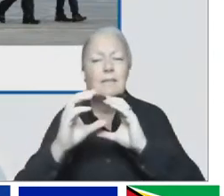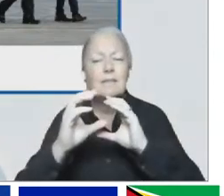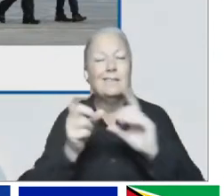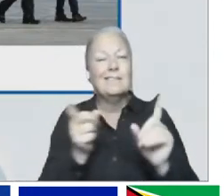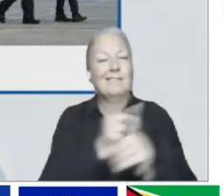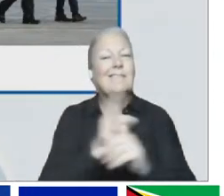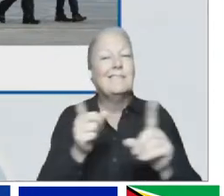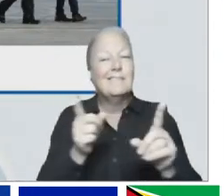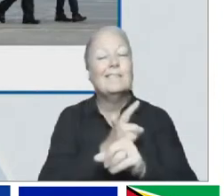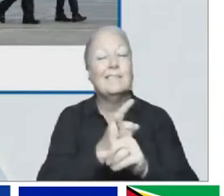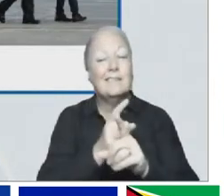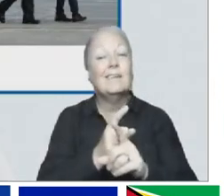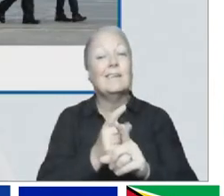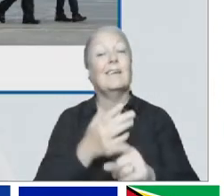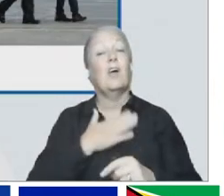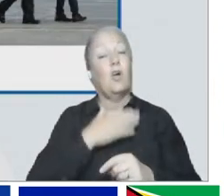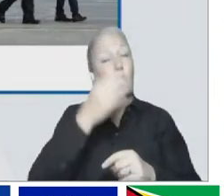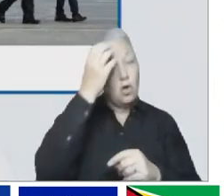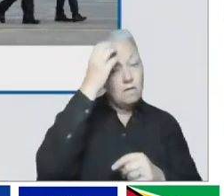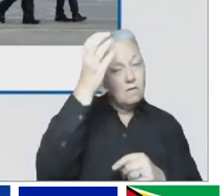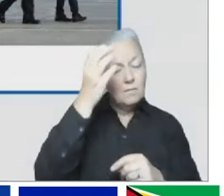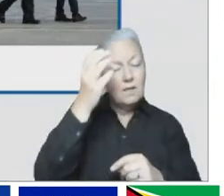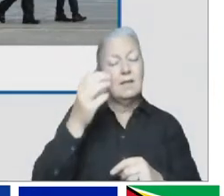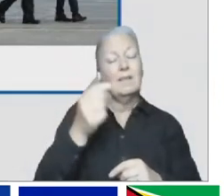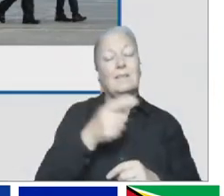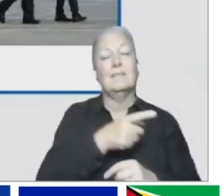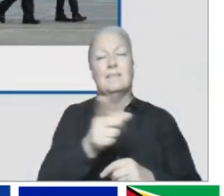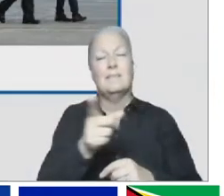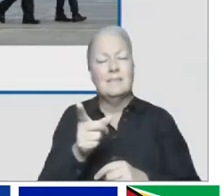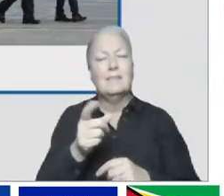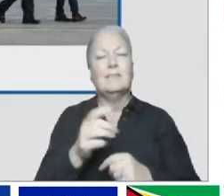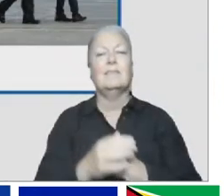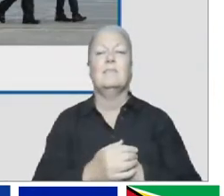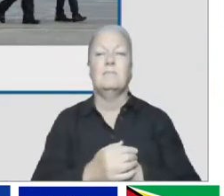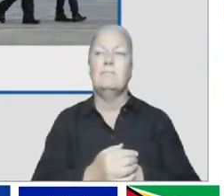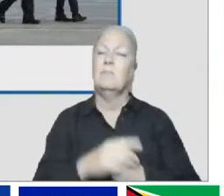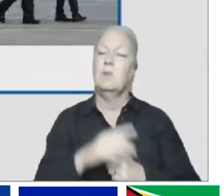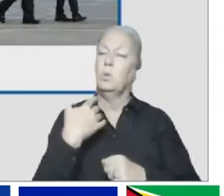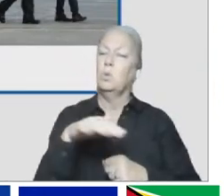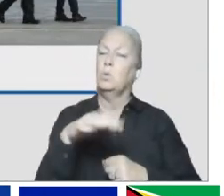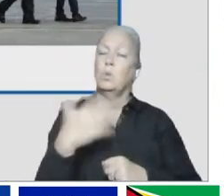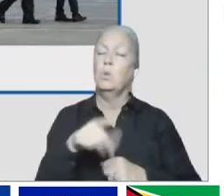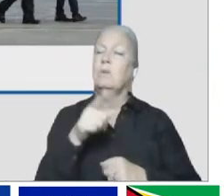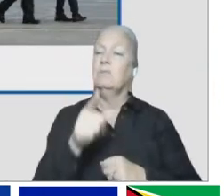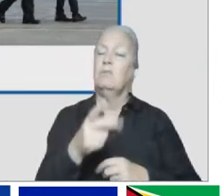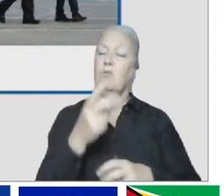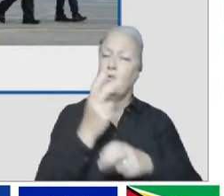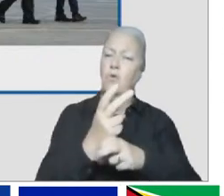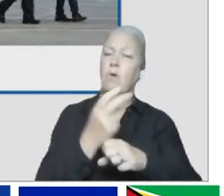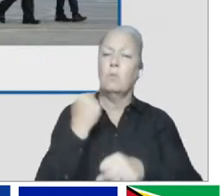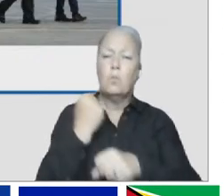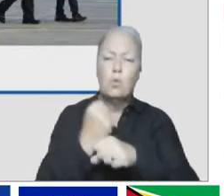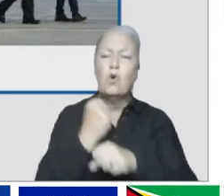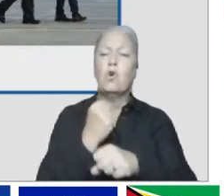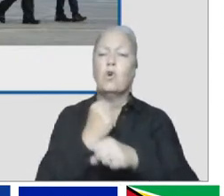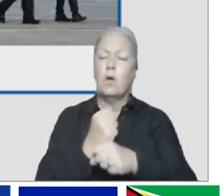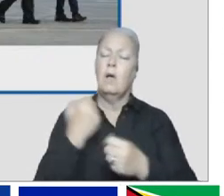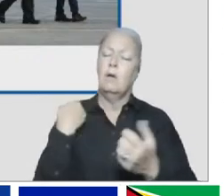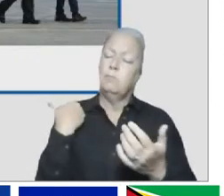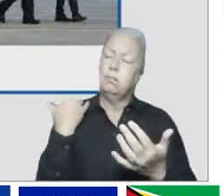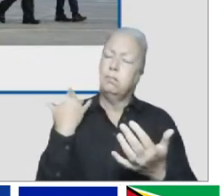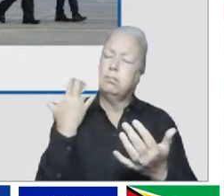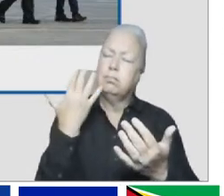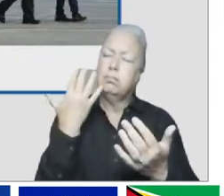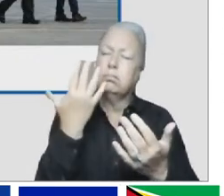who did a hard job to do all this and to manage all this together with the